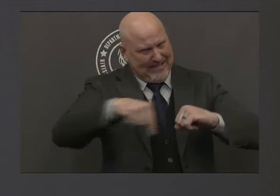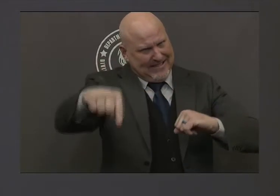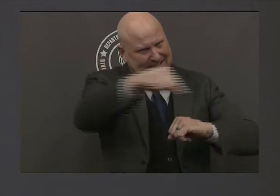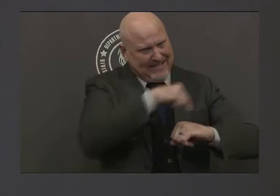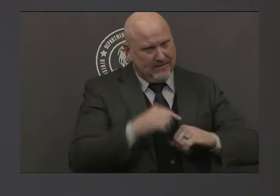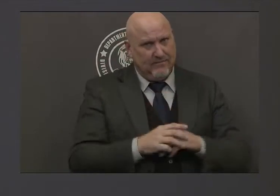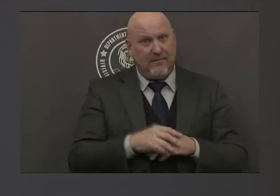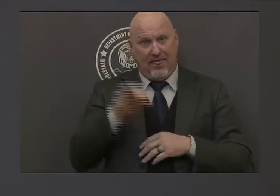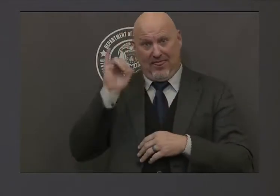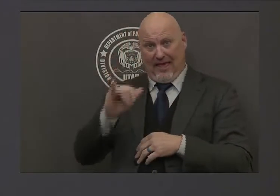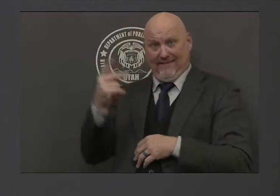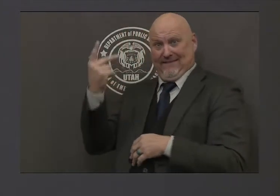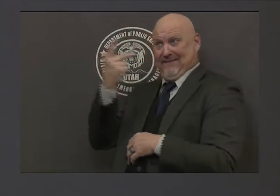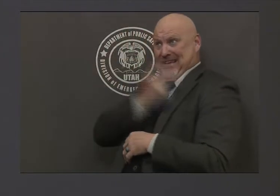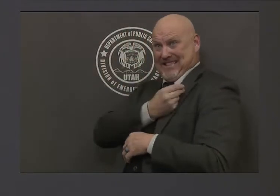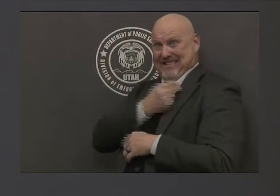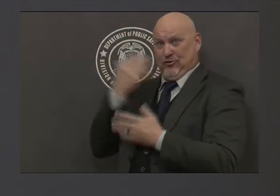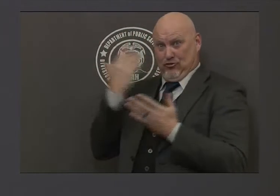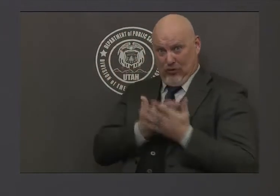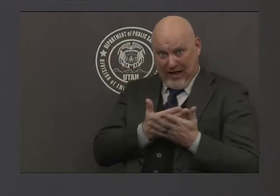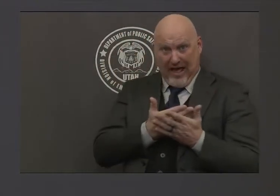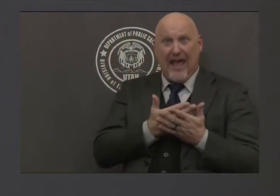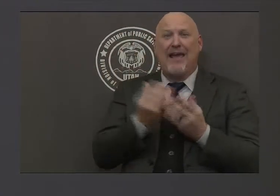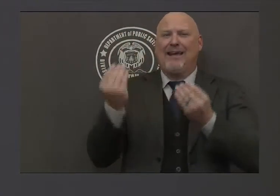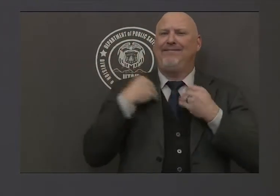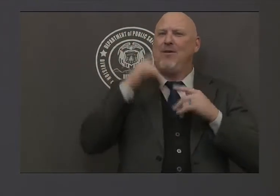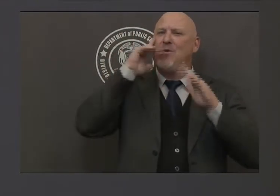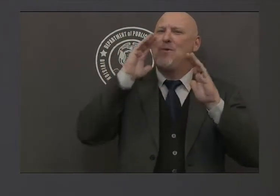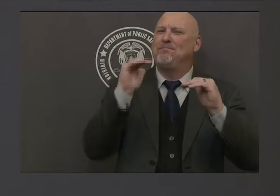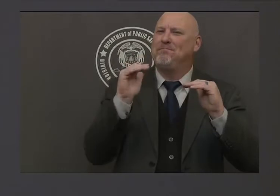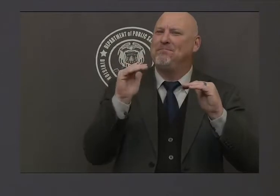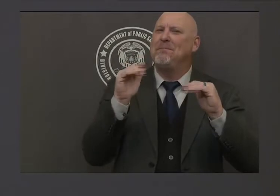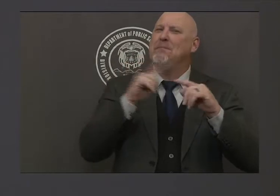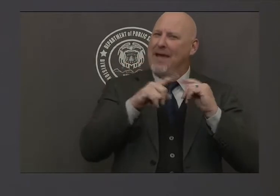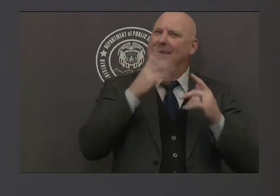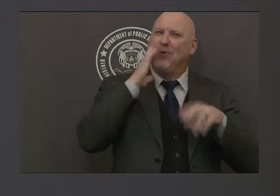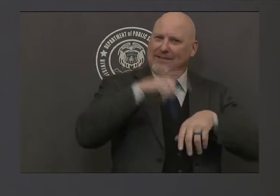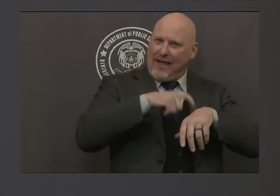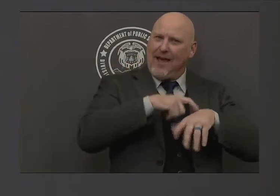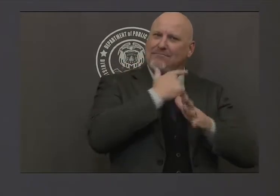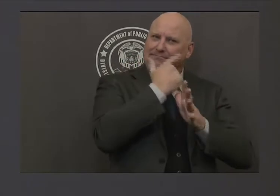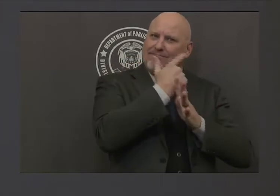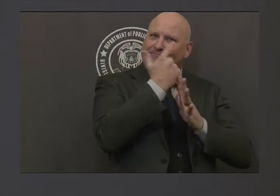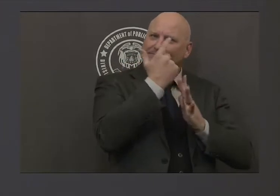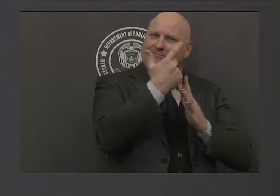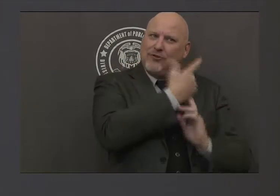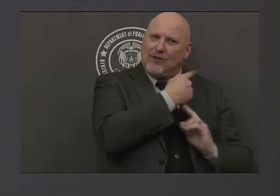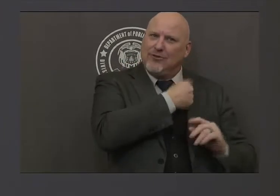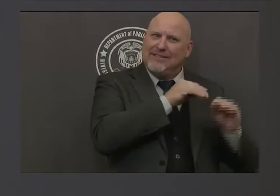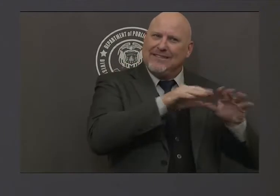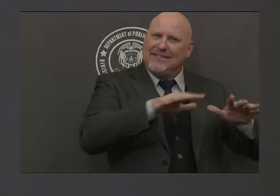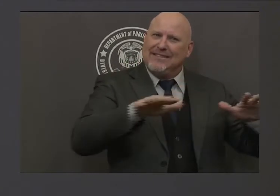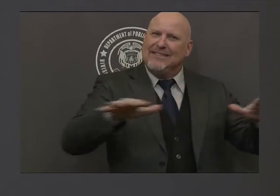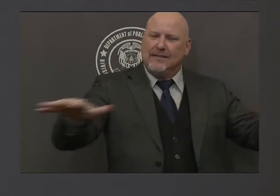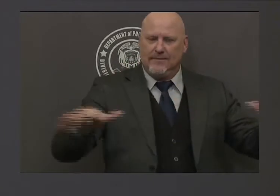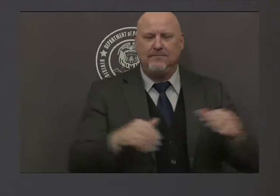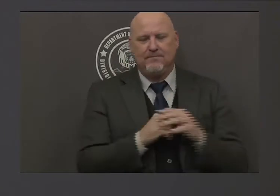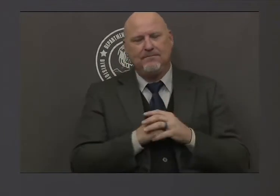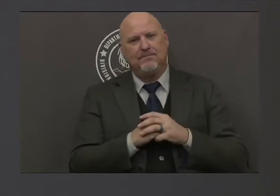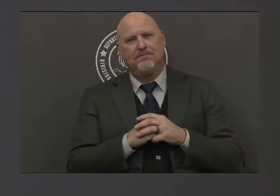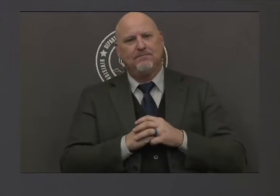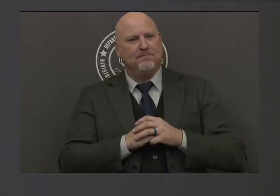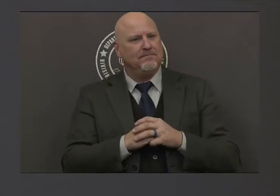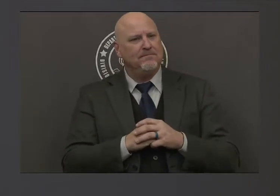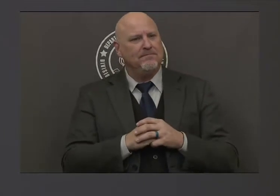see the beginning of the end. And so there's a lot to be hopeful for as we go into 2021. Let's make sure we get through the holiday season